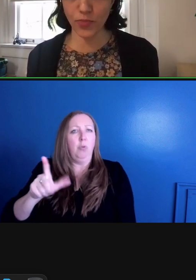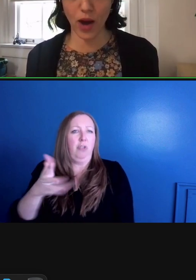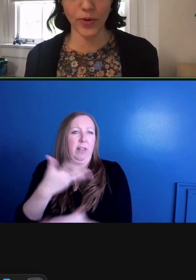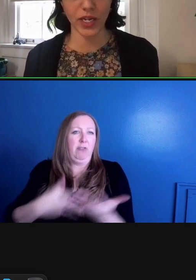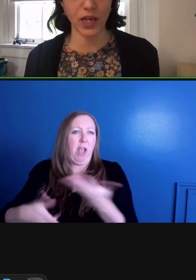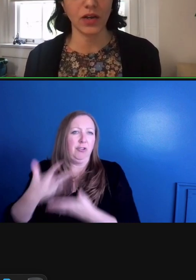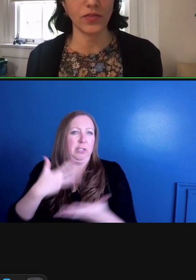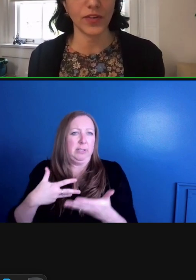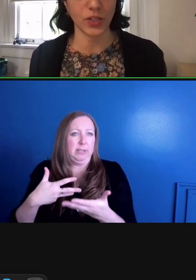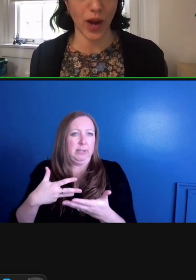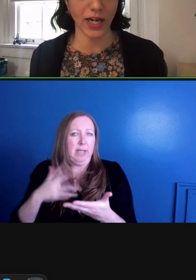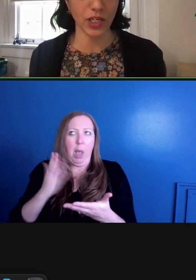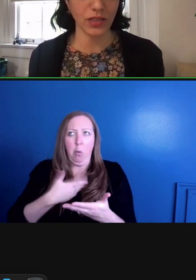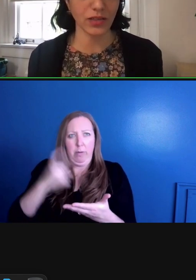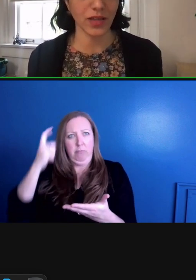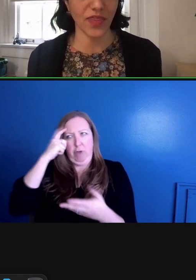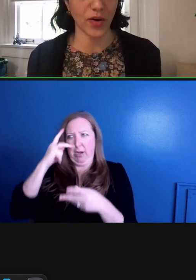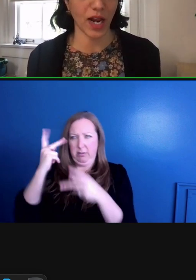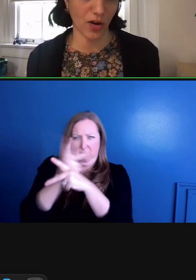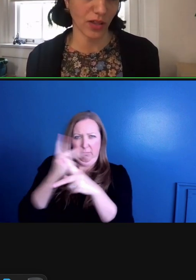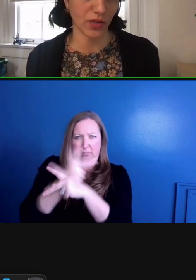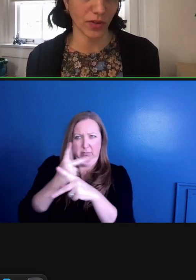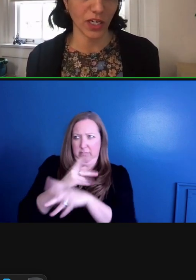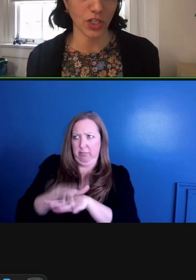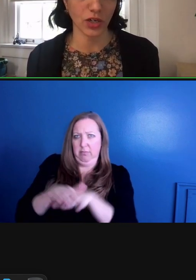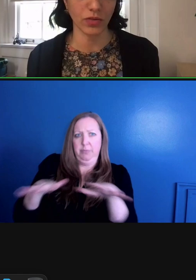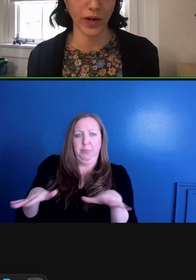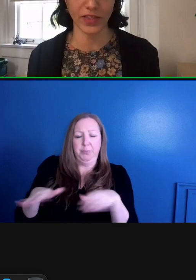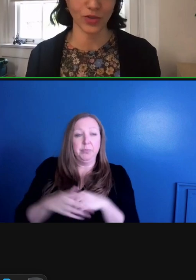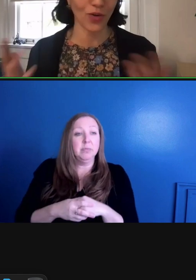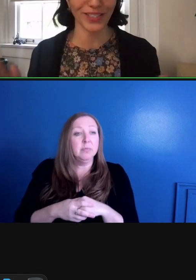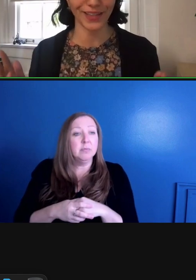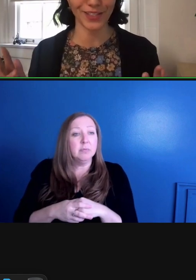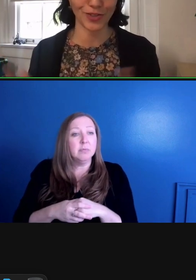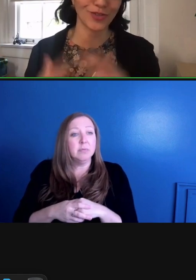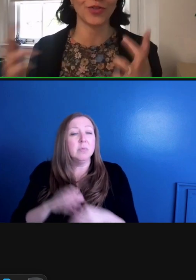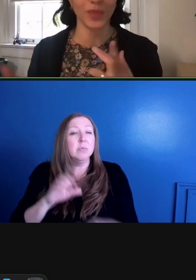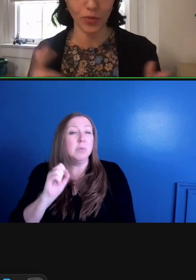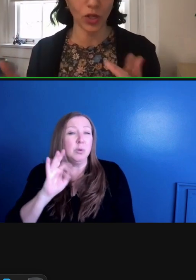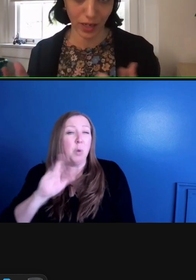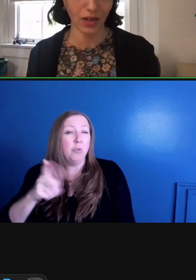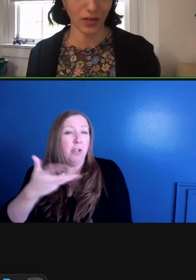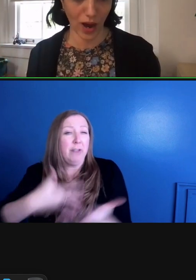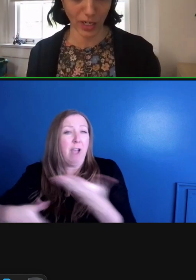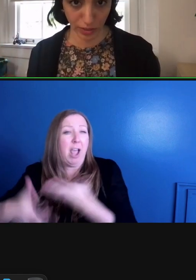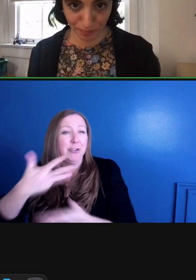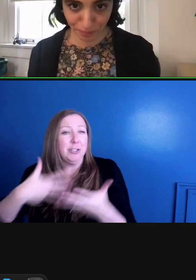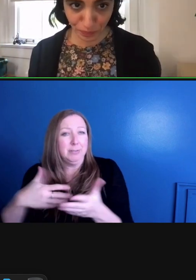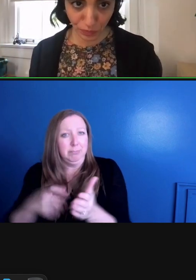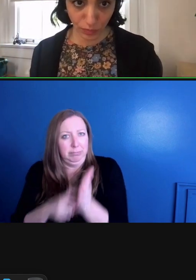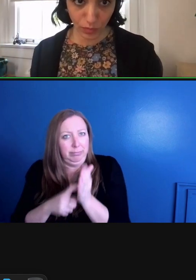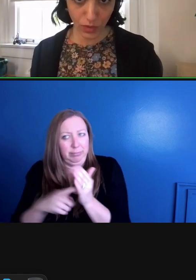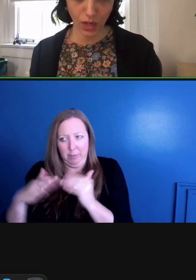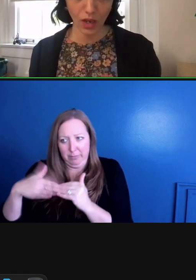And one key property of interactions is that they're inherently relational, right? There's always at least two people in an